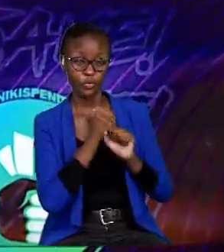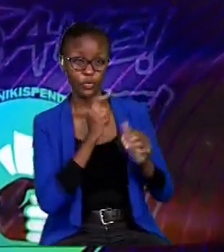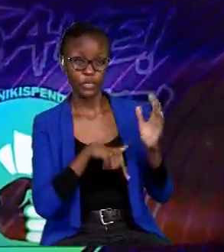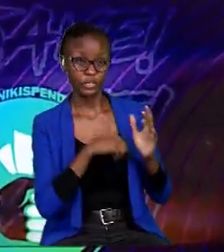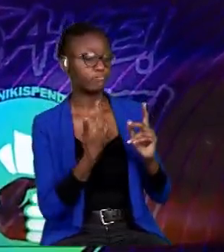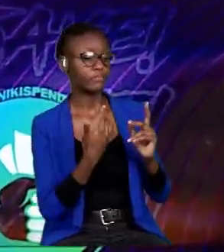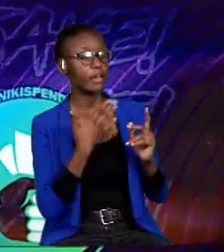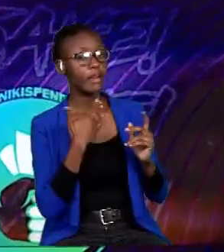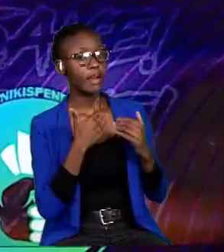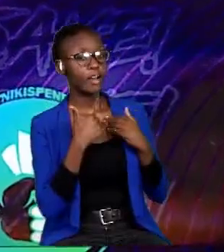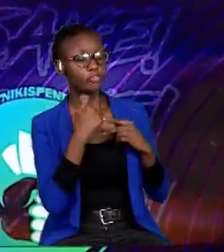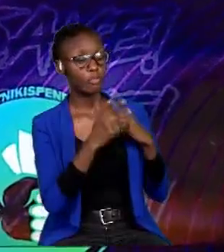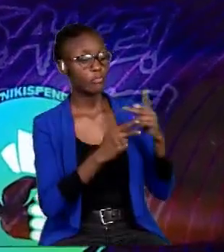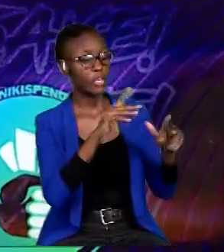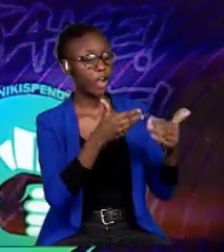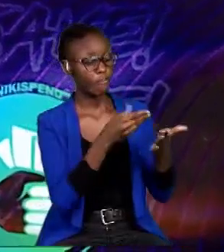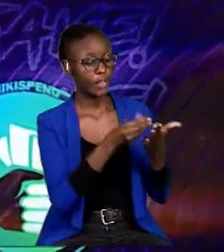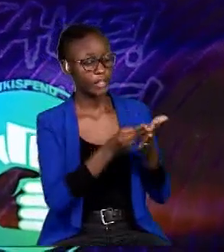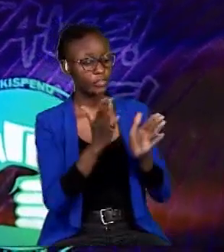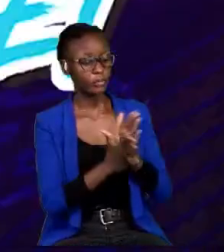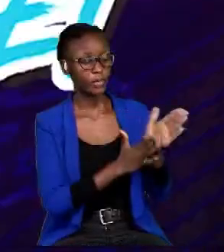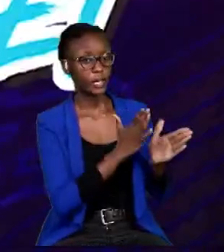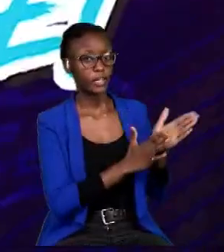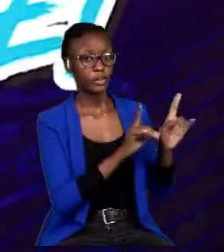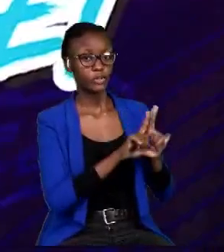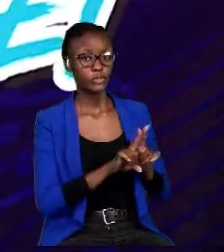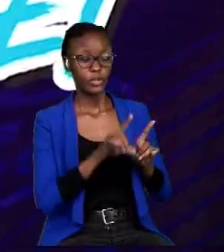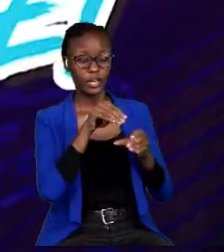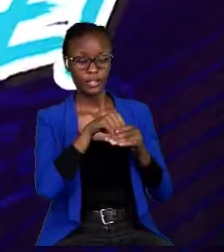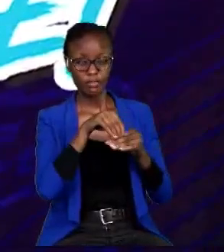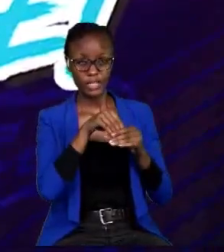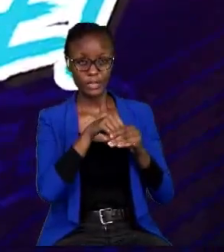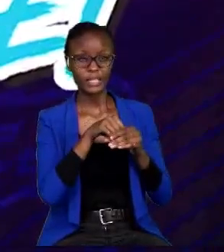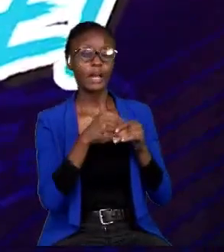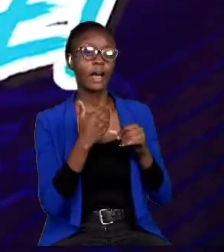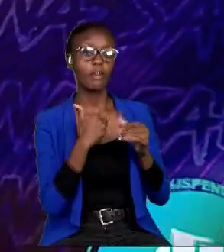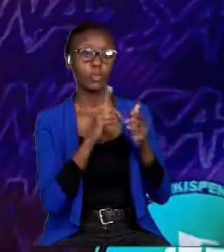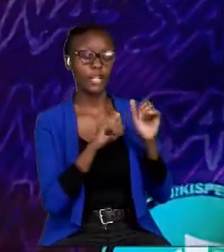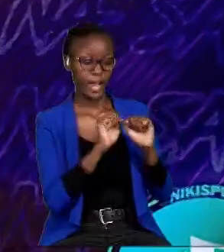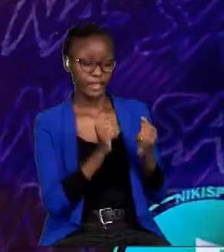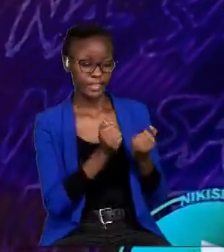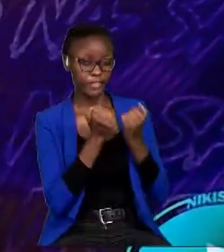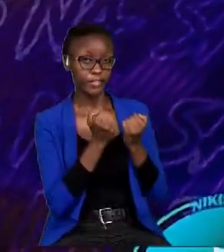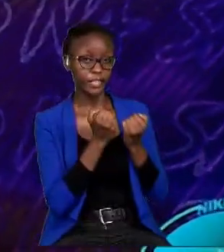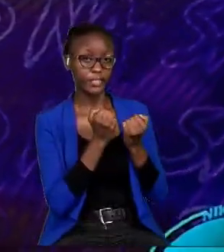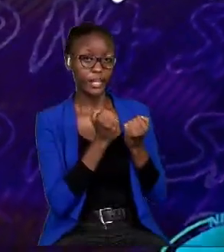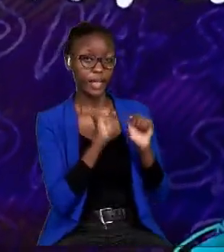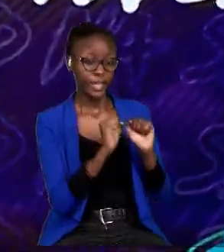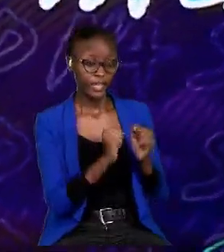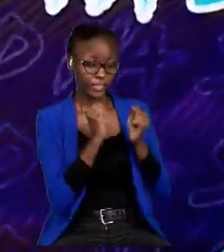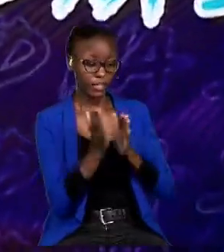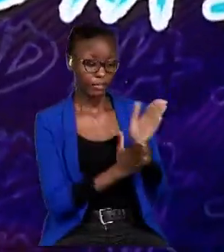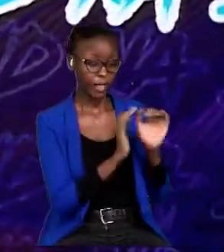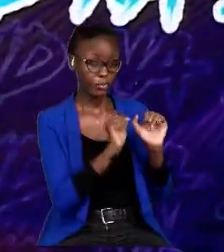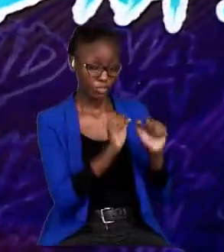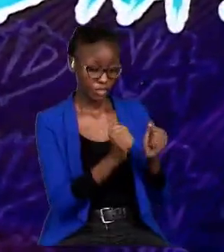of financial planning and investment. We have a savings module where you are able to save